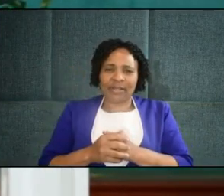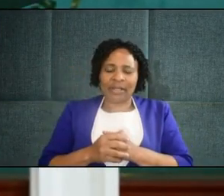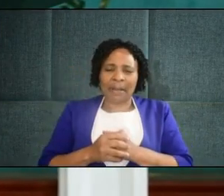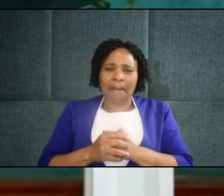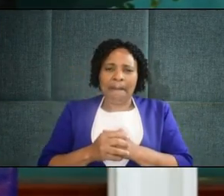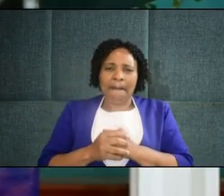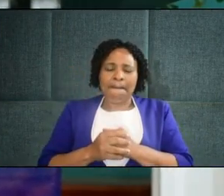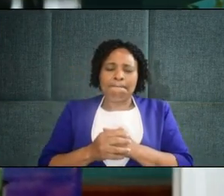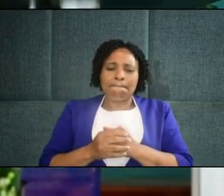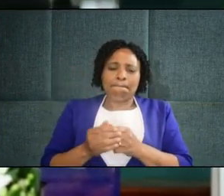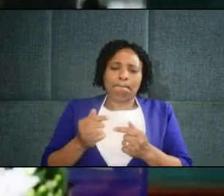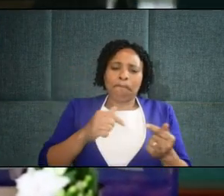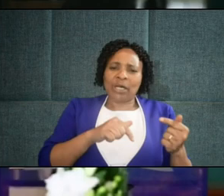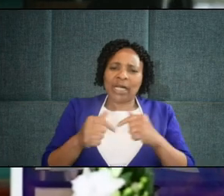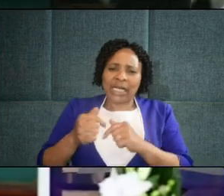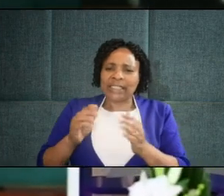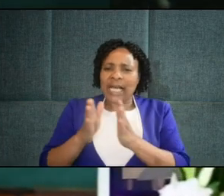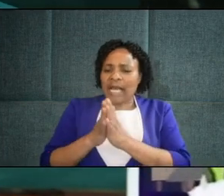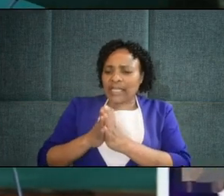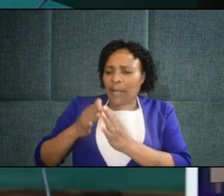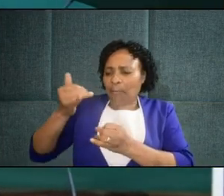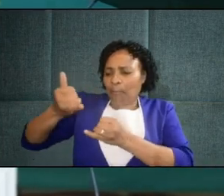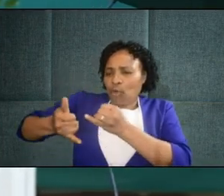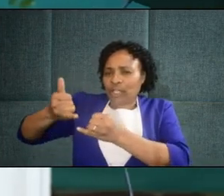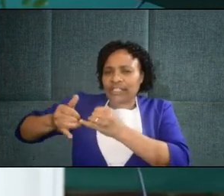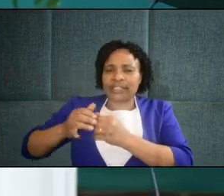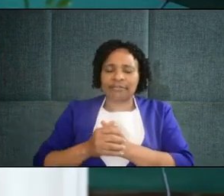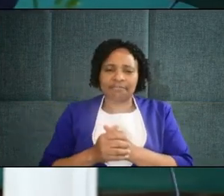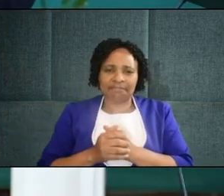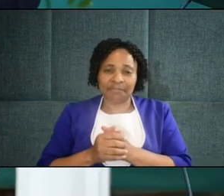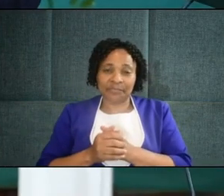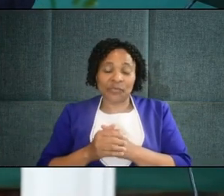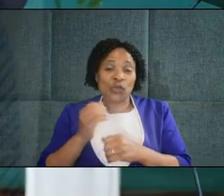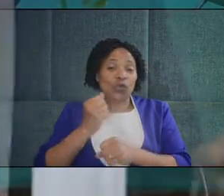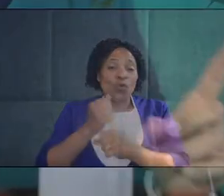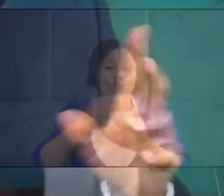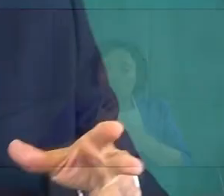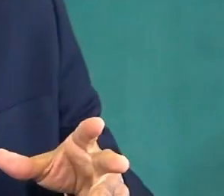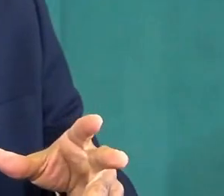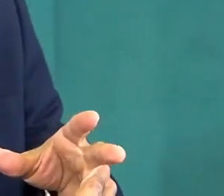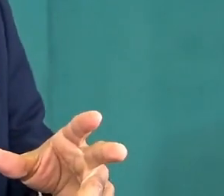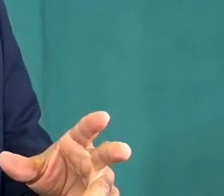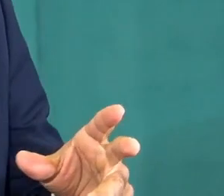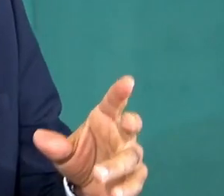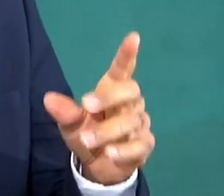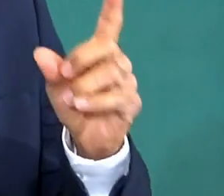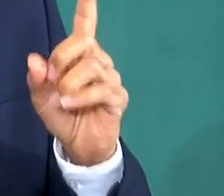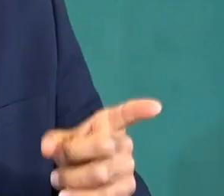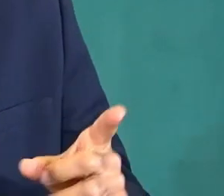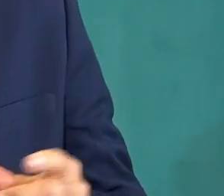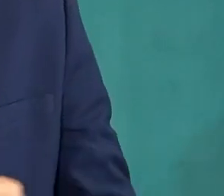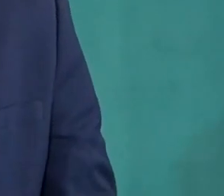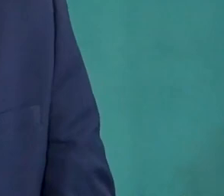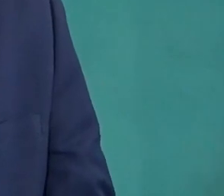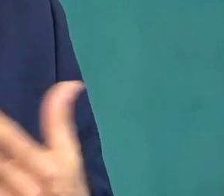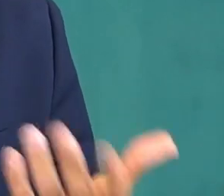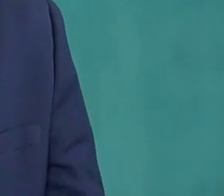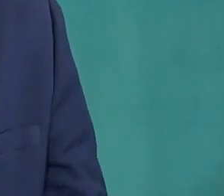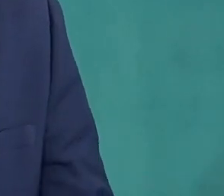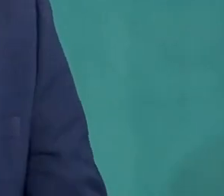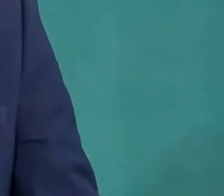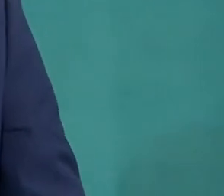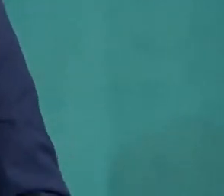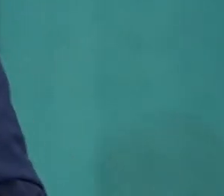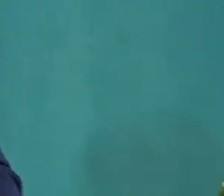Blunders on the Borders. So whatever you do, don't miss this afternoon, right? It's Blunders on the Borders. That's